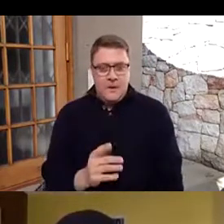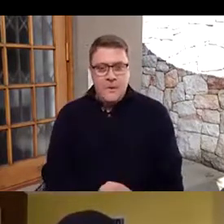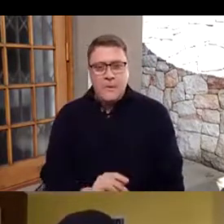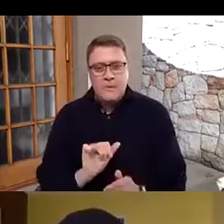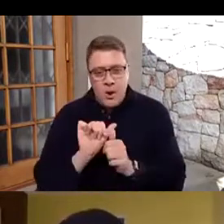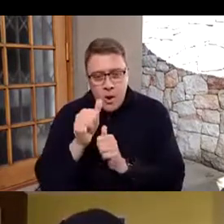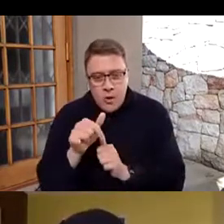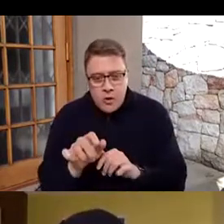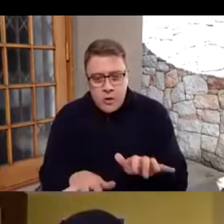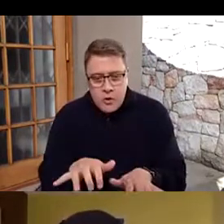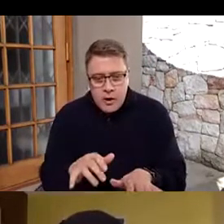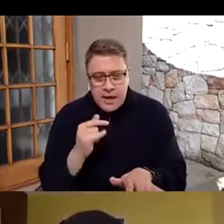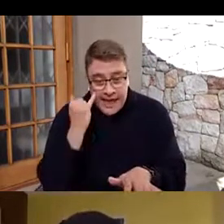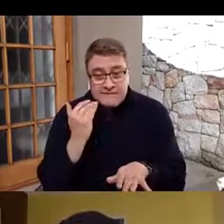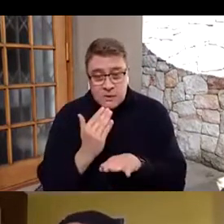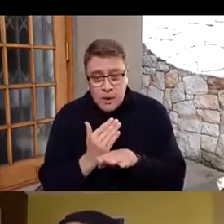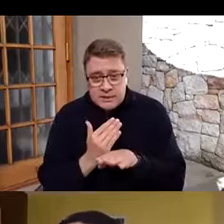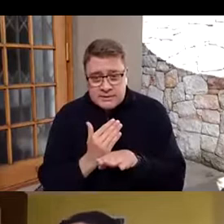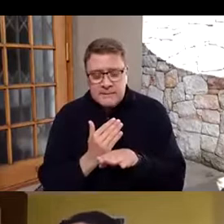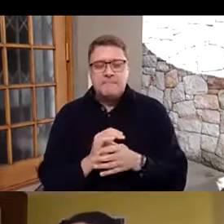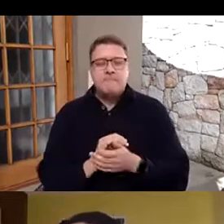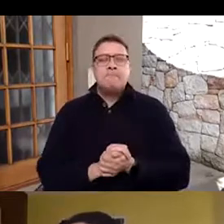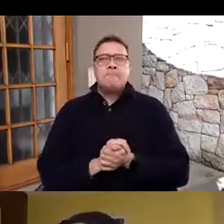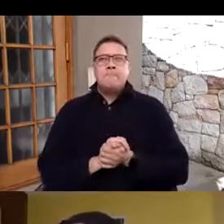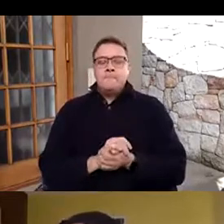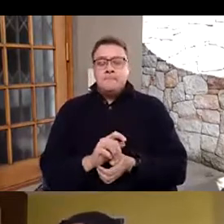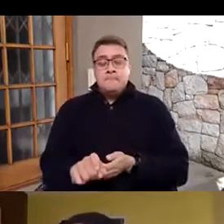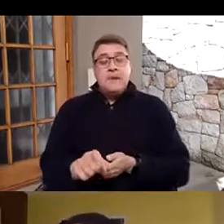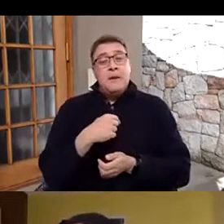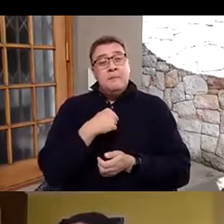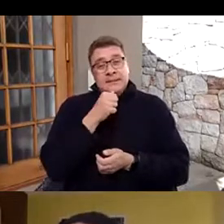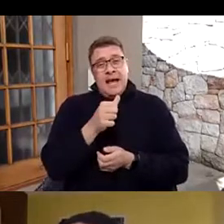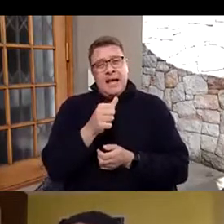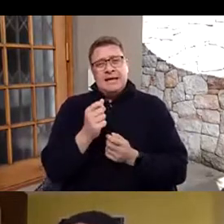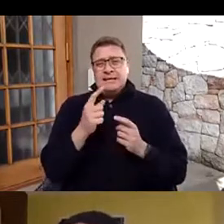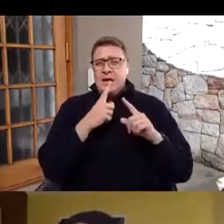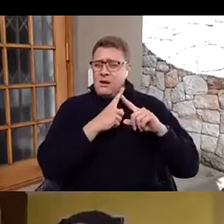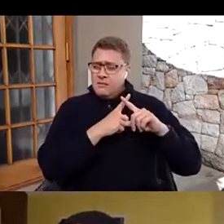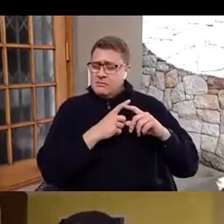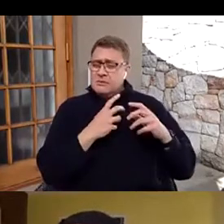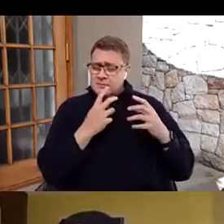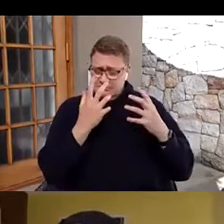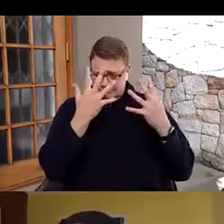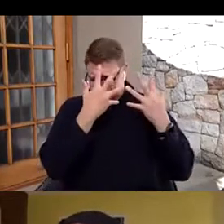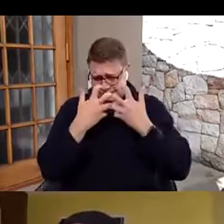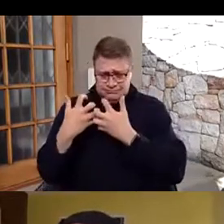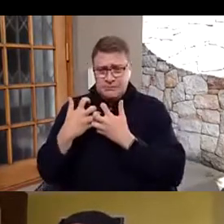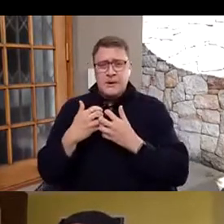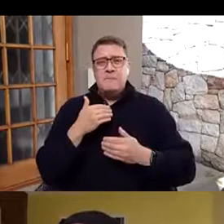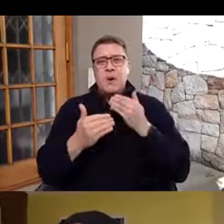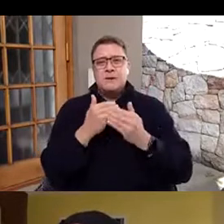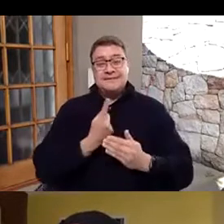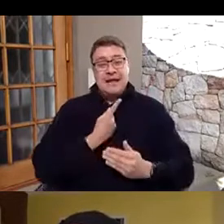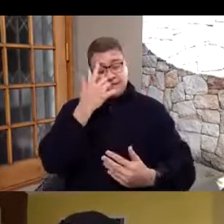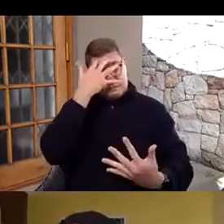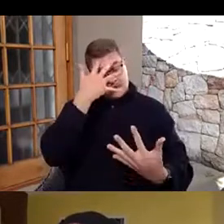if it decides to work. I also have to point out that it's quite a complex process to have to figure this out by yourself without having